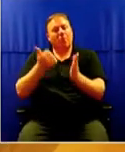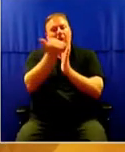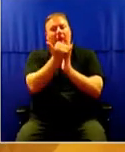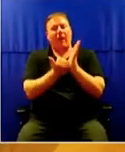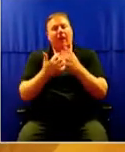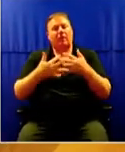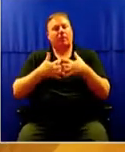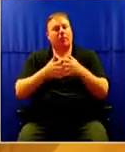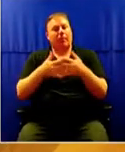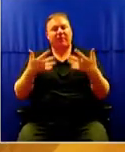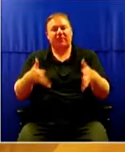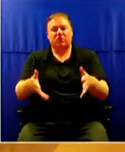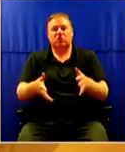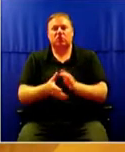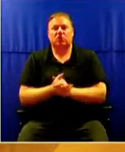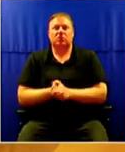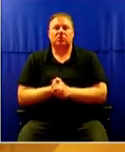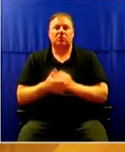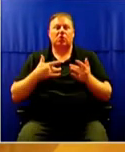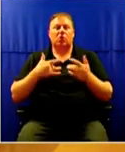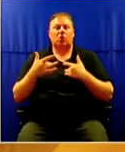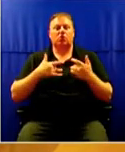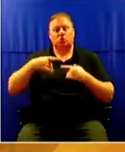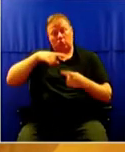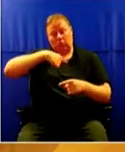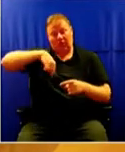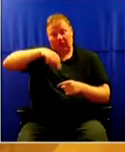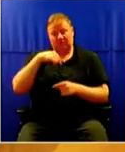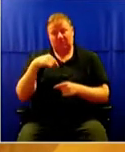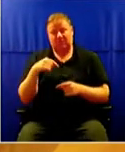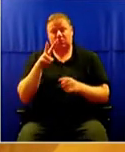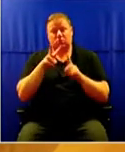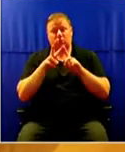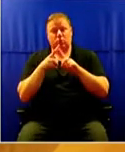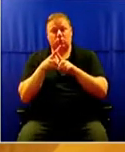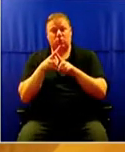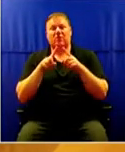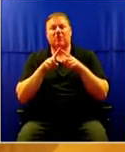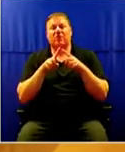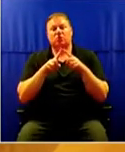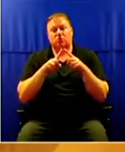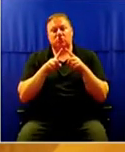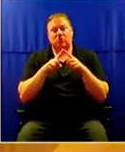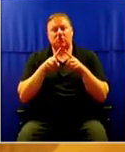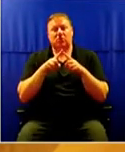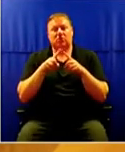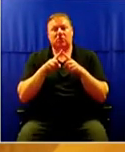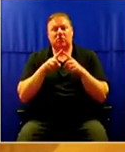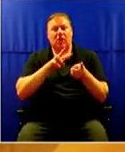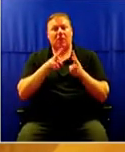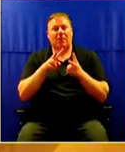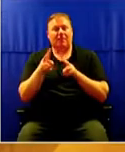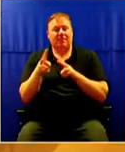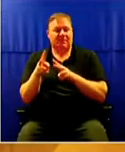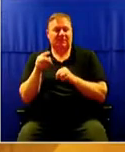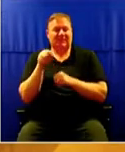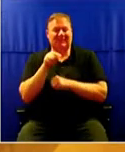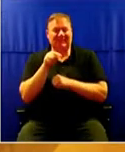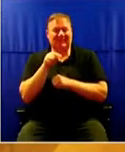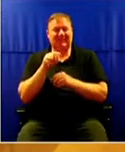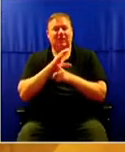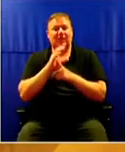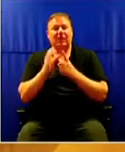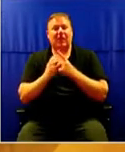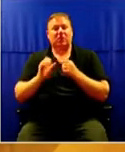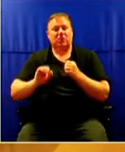the concern from our side is twofold. Firstly, these amendments deal exclusively with customary marriages,